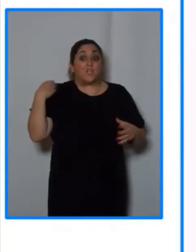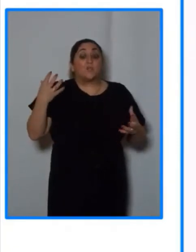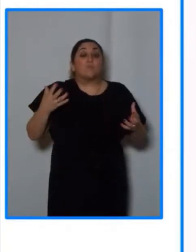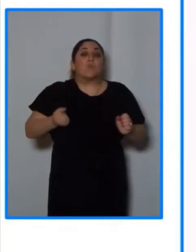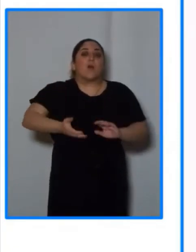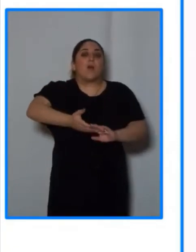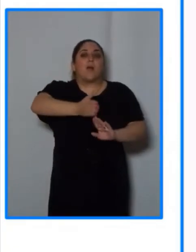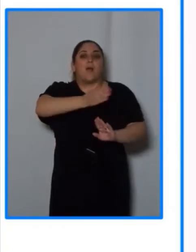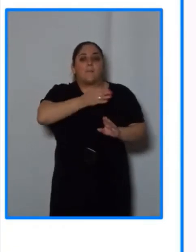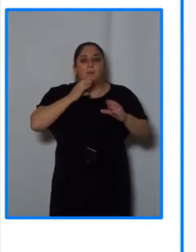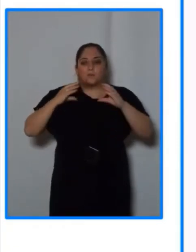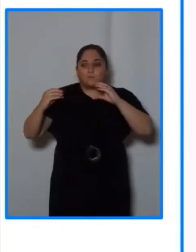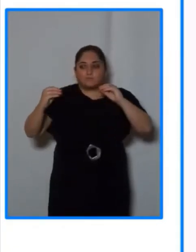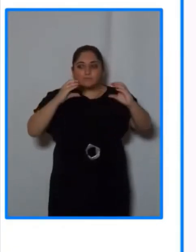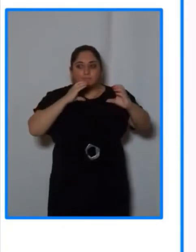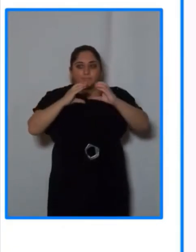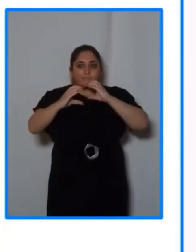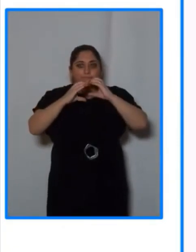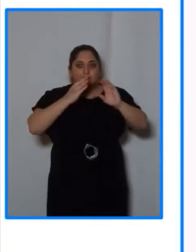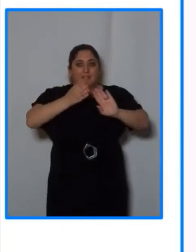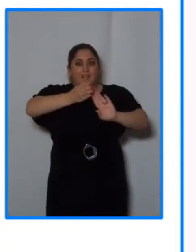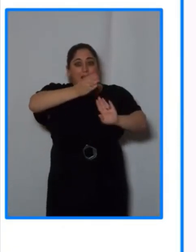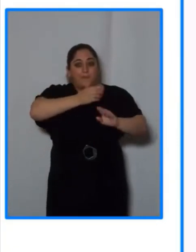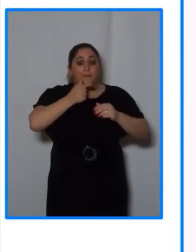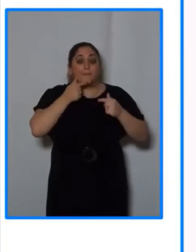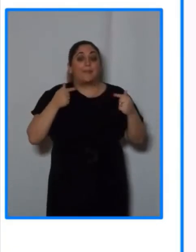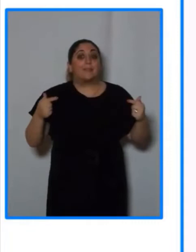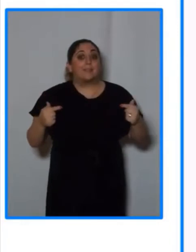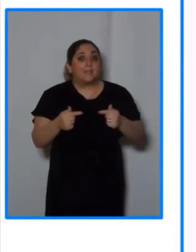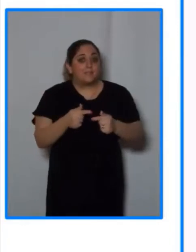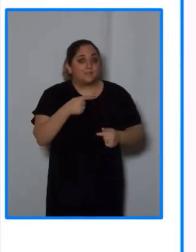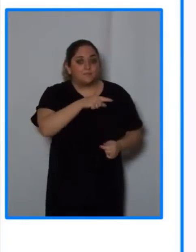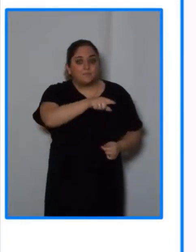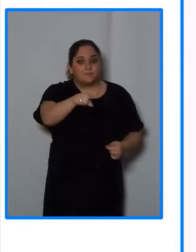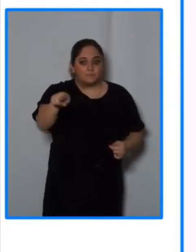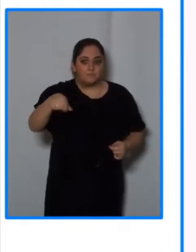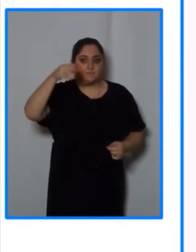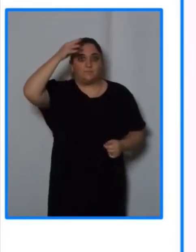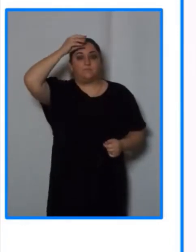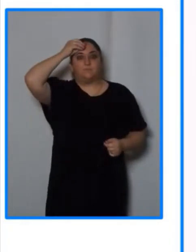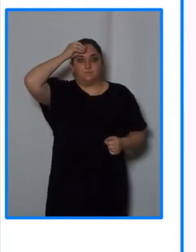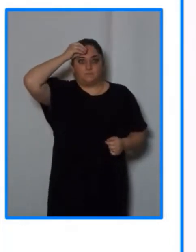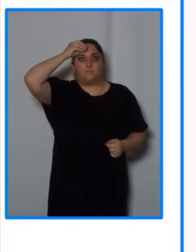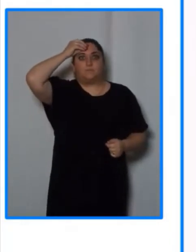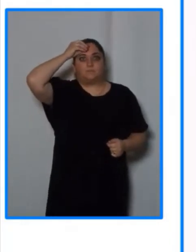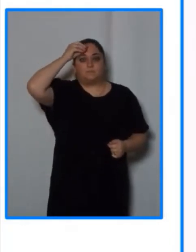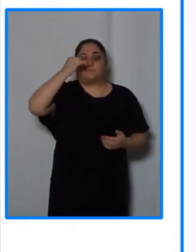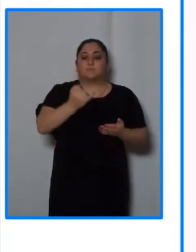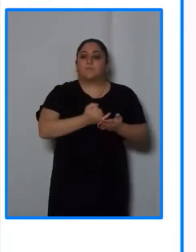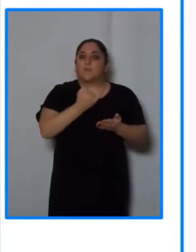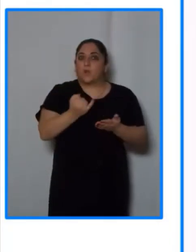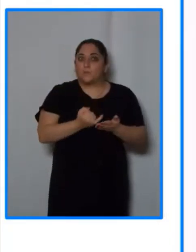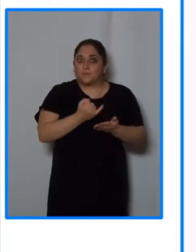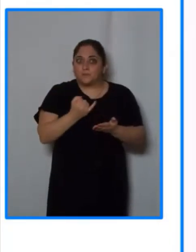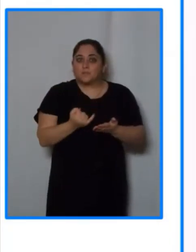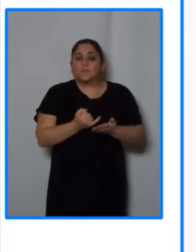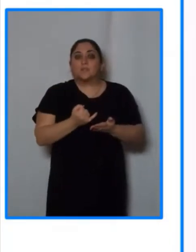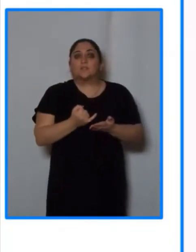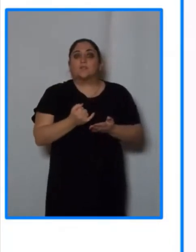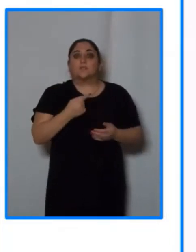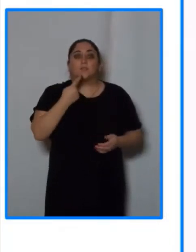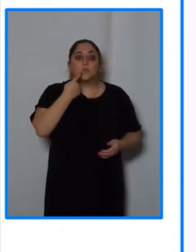communicate these priorities and changes to entire teams, which serves several purposes. It's informative, it holds